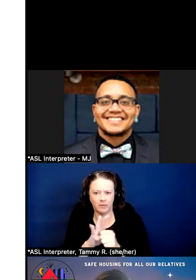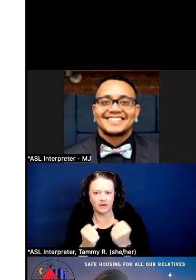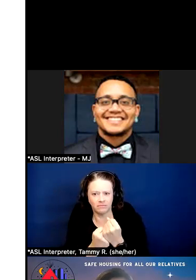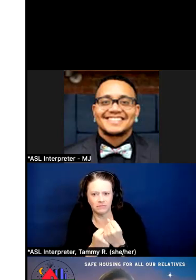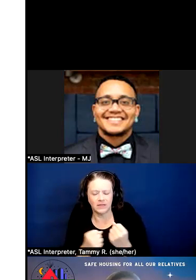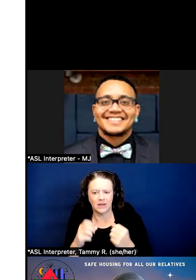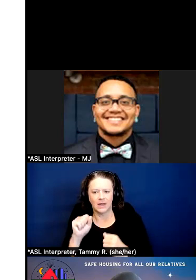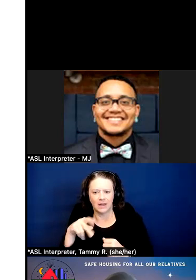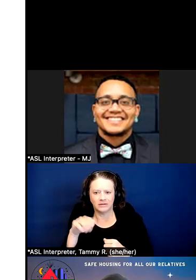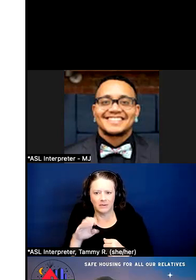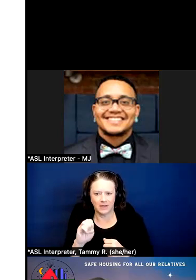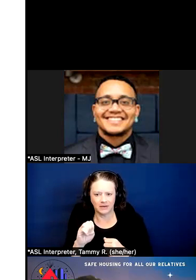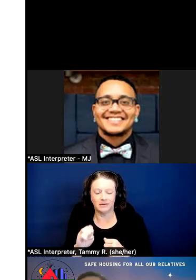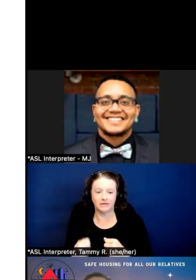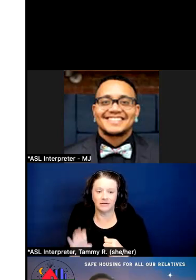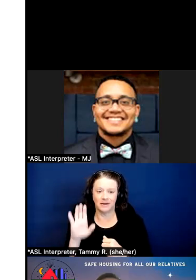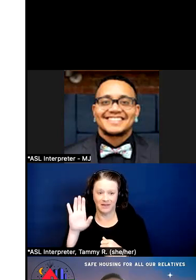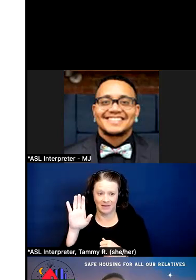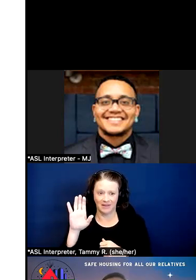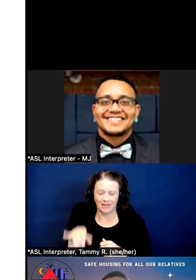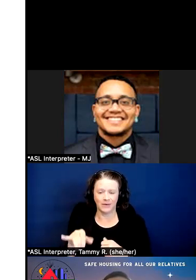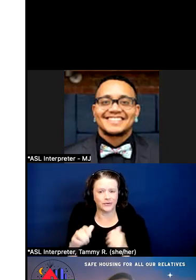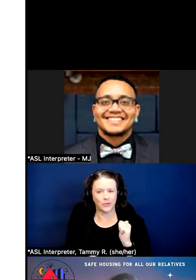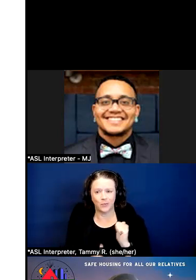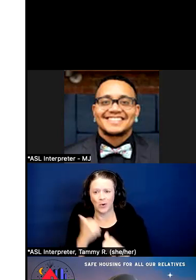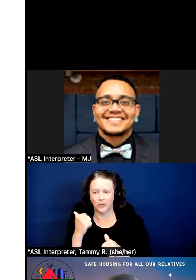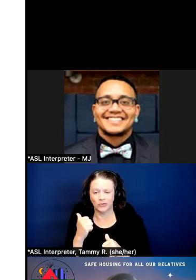the most